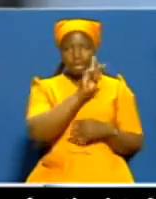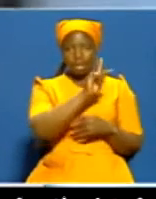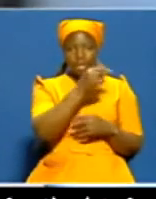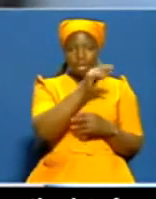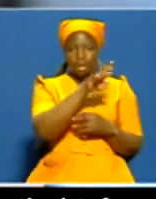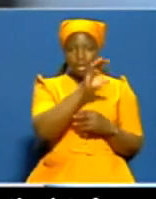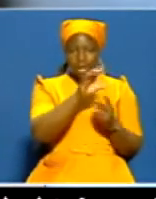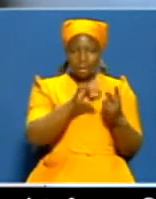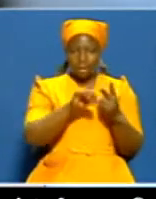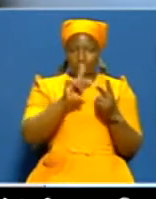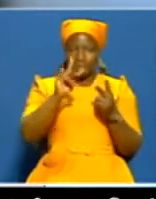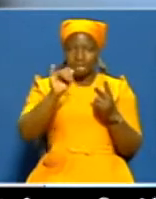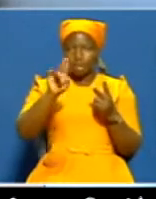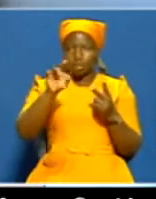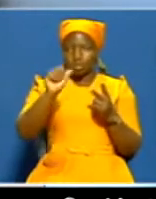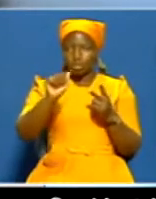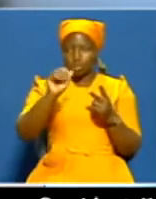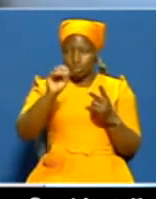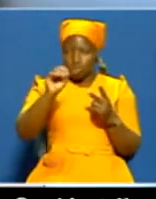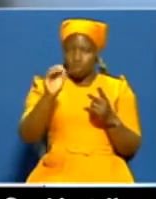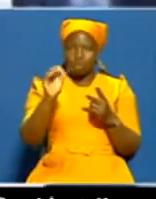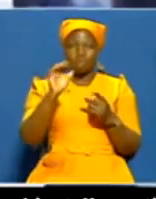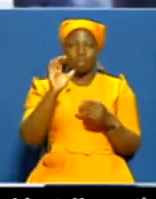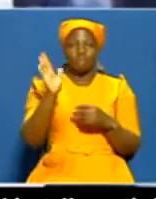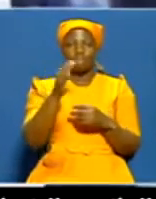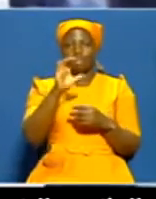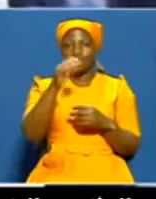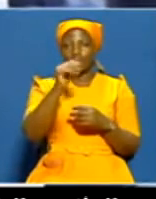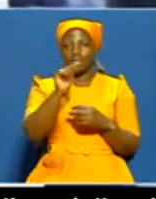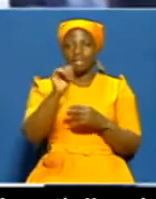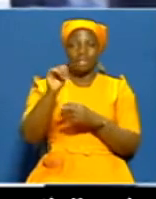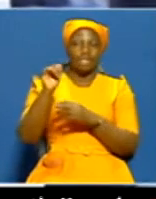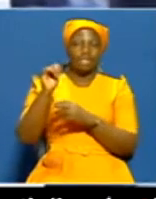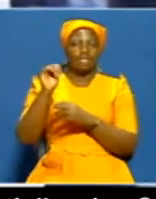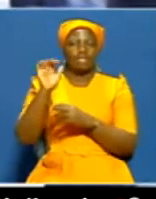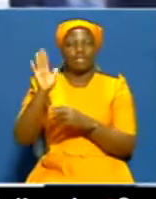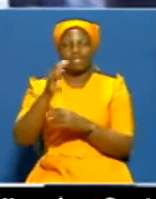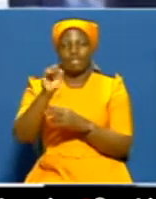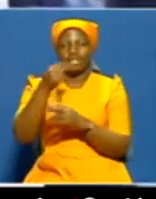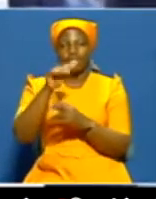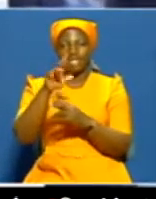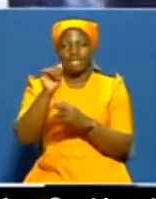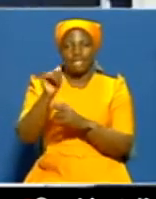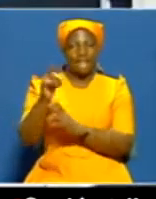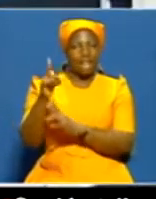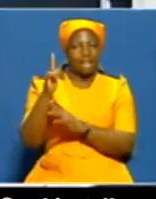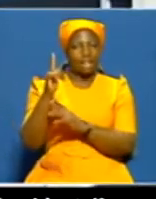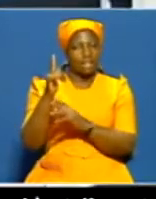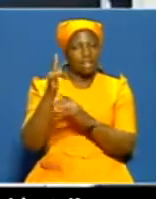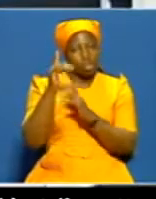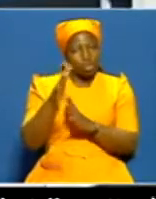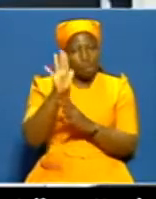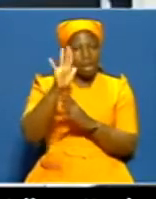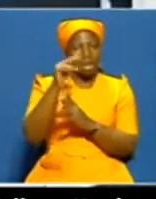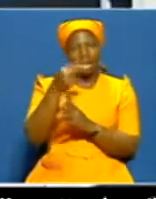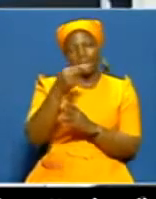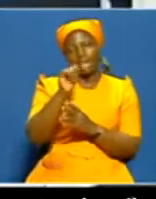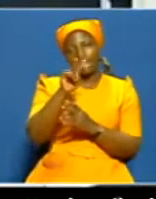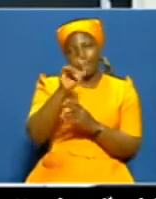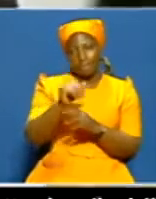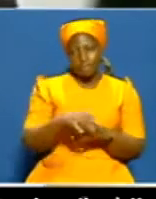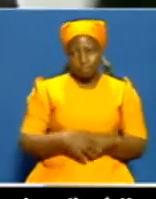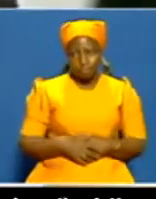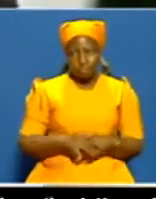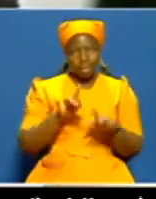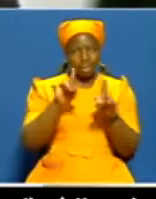represented by lawyer John Haminwa, asked the court to throw out the appeal as it had no merit, saying the submissions made by the